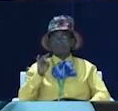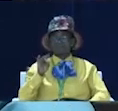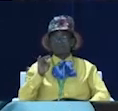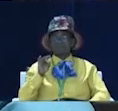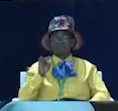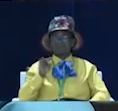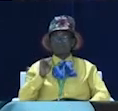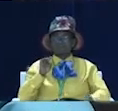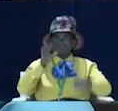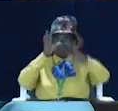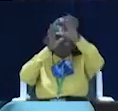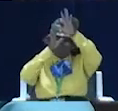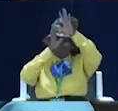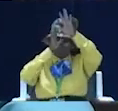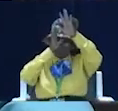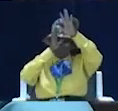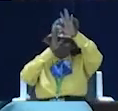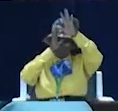Father,